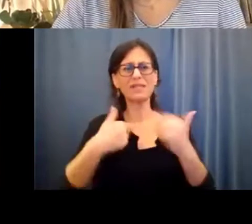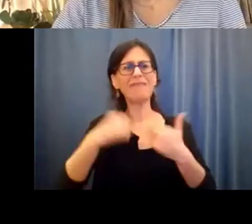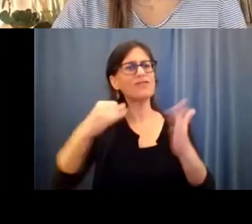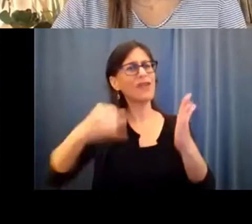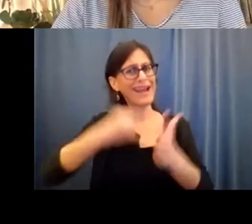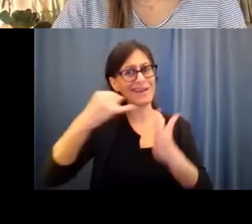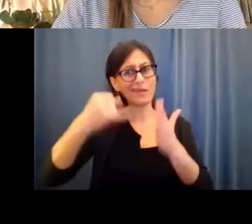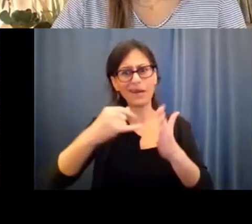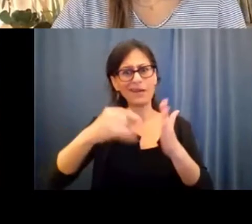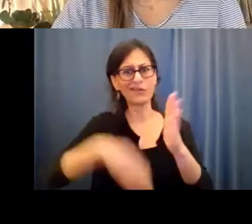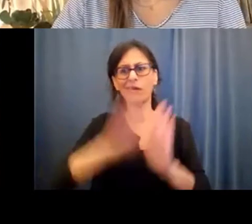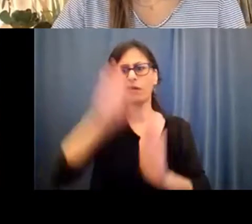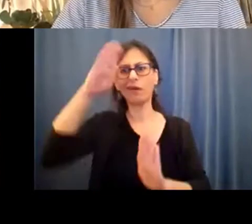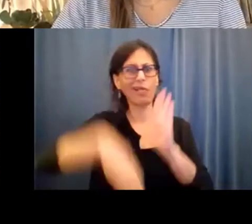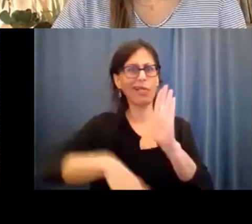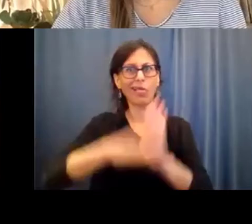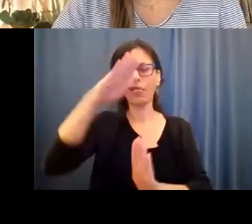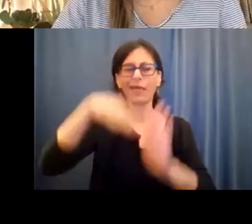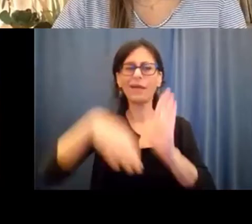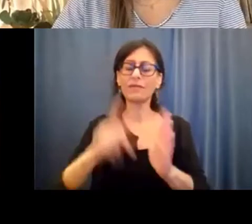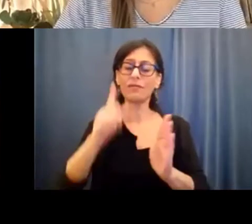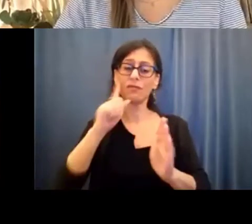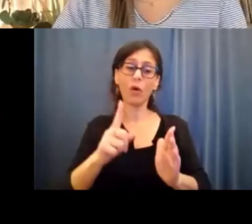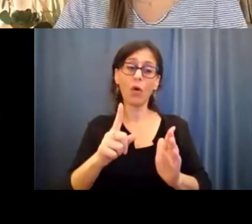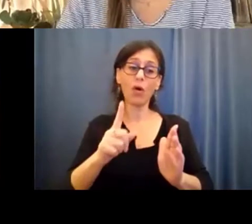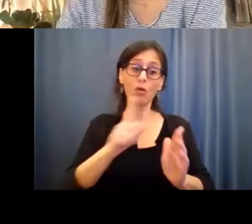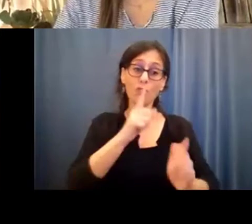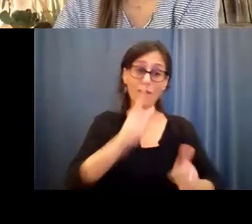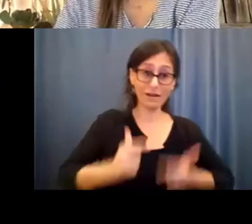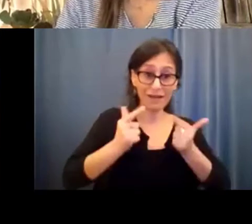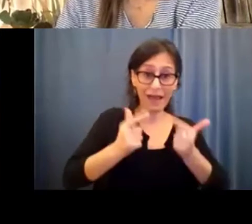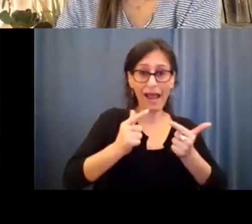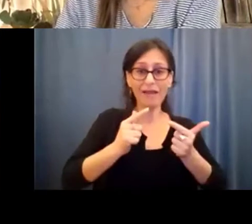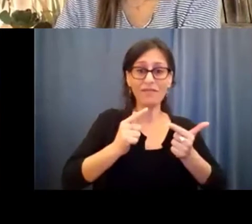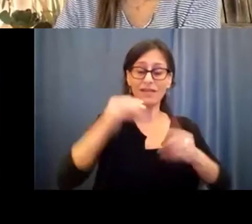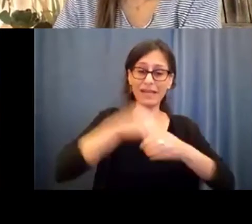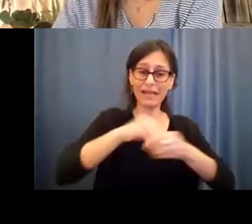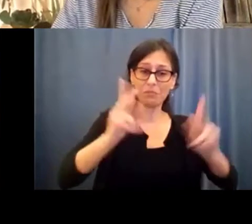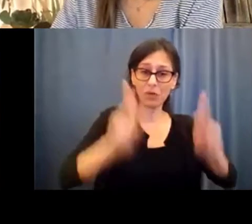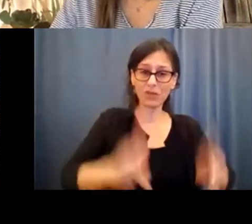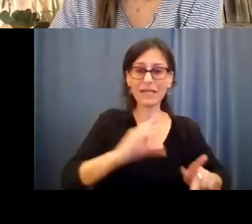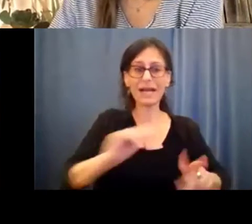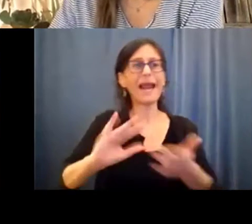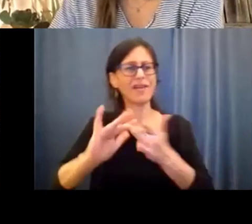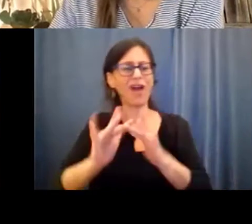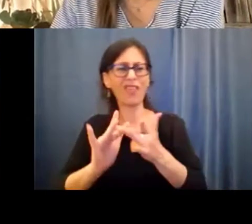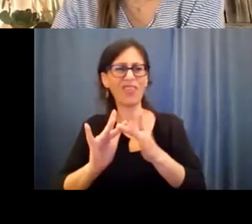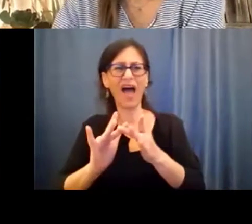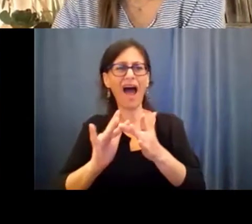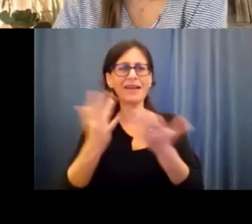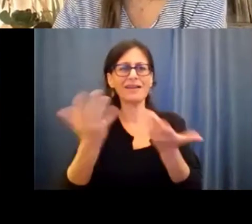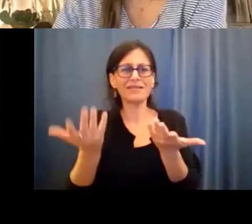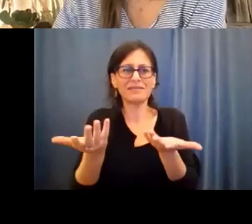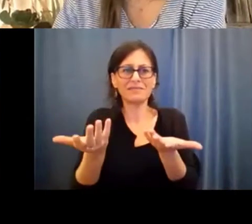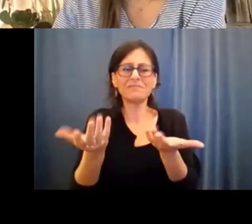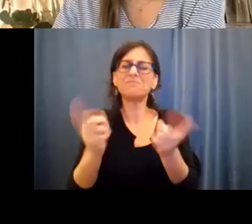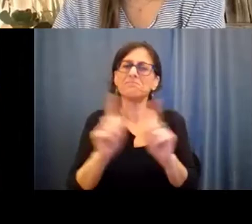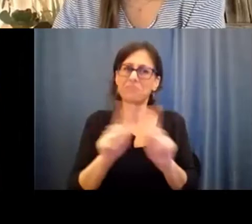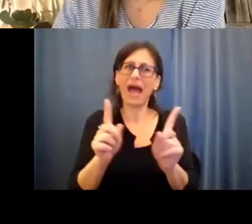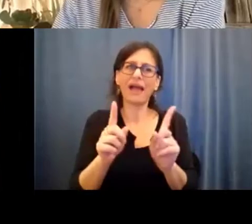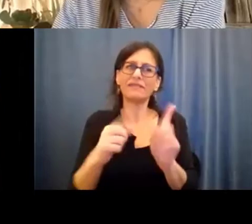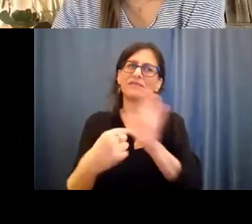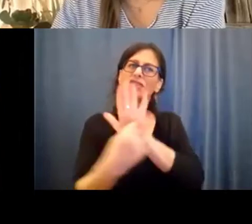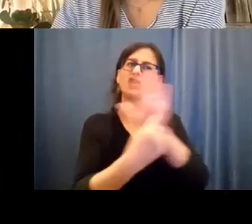animation studio in person and online. It's just to show like I